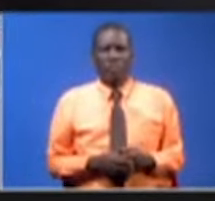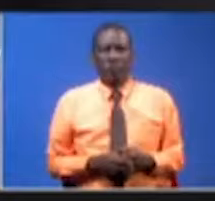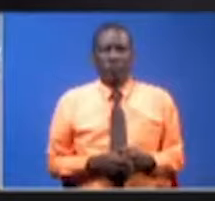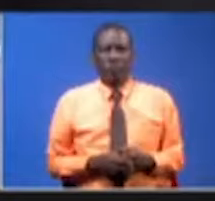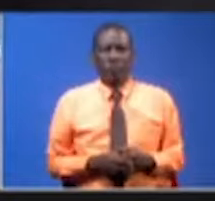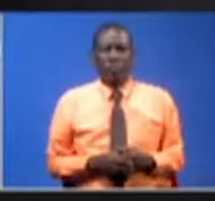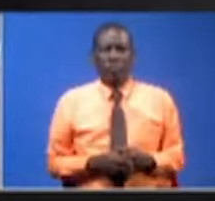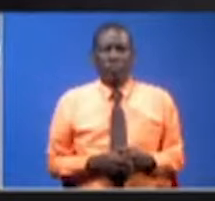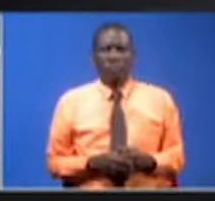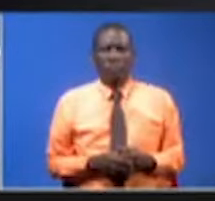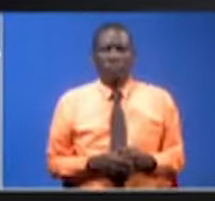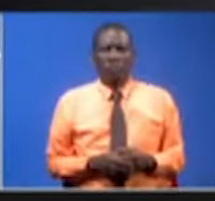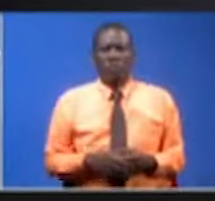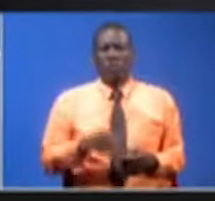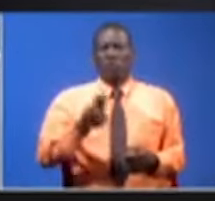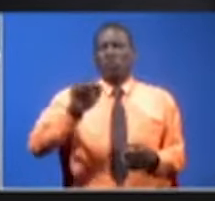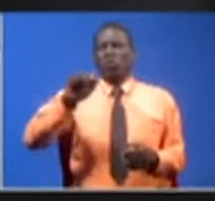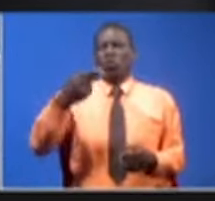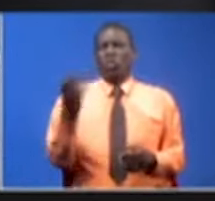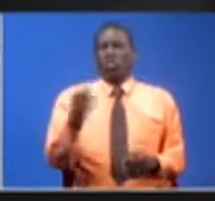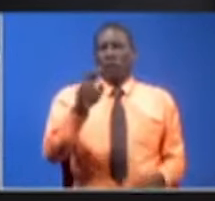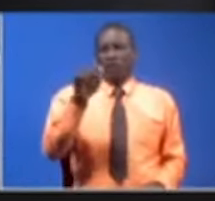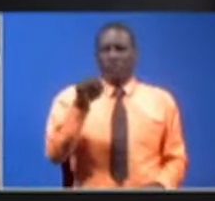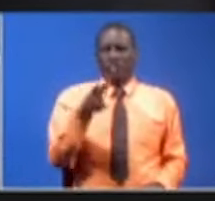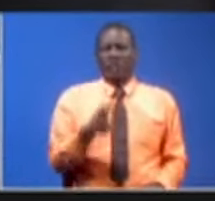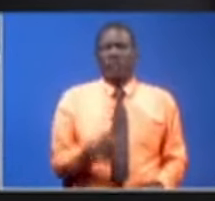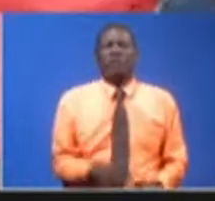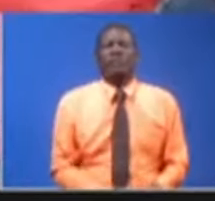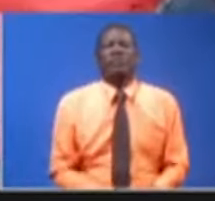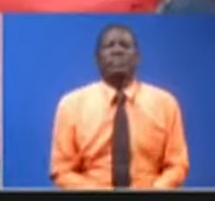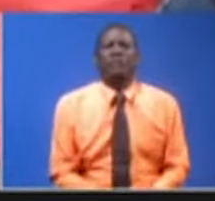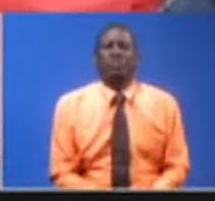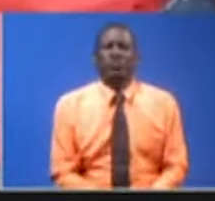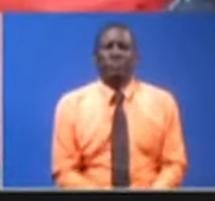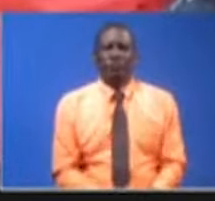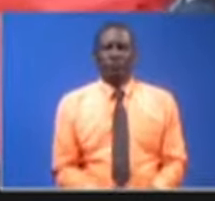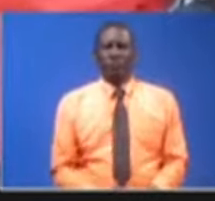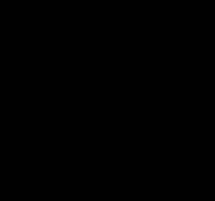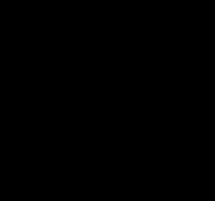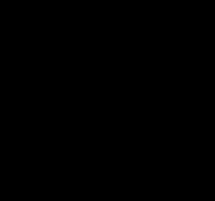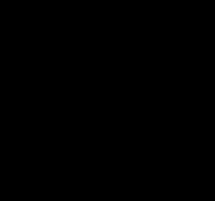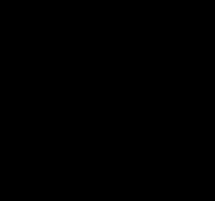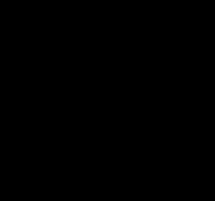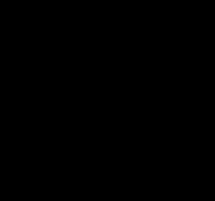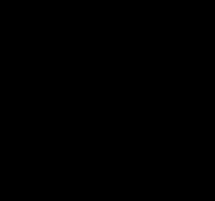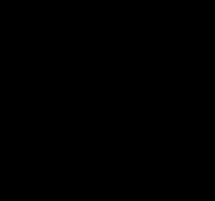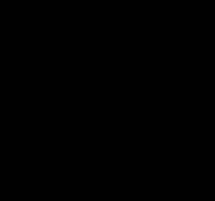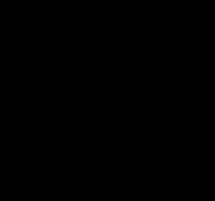Ruth Sarmoy Chisenge, NTV.